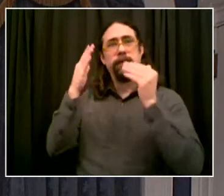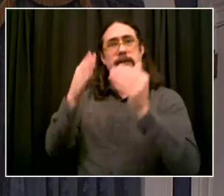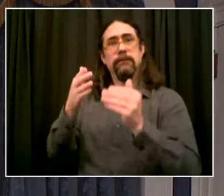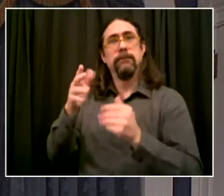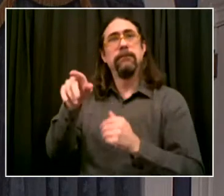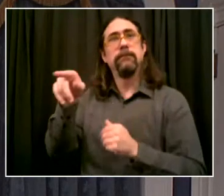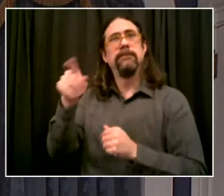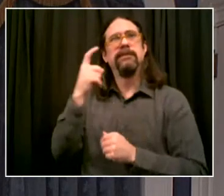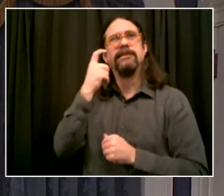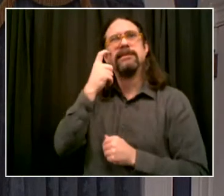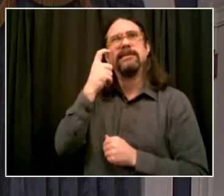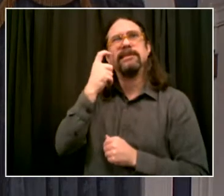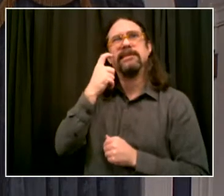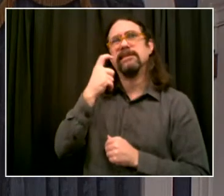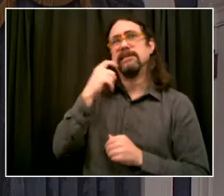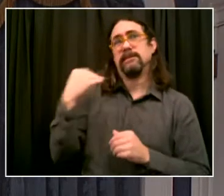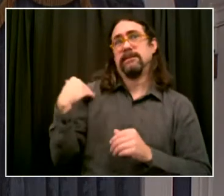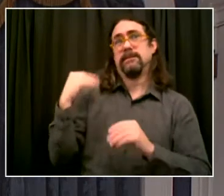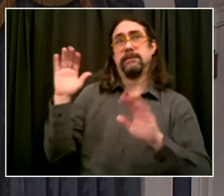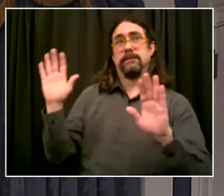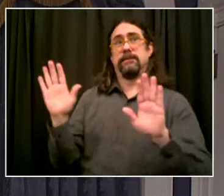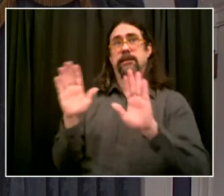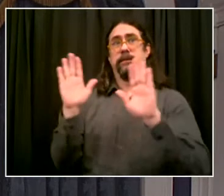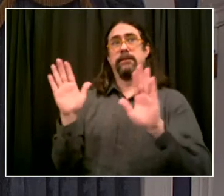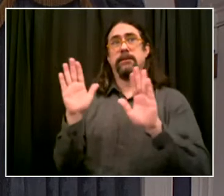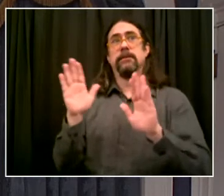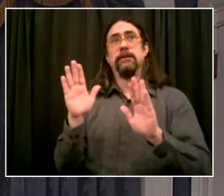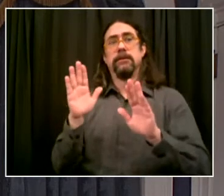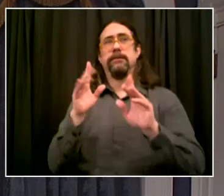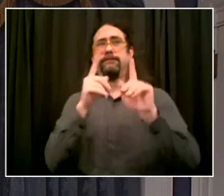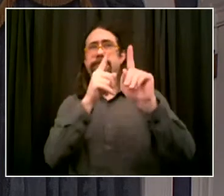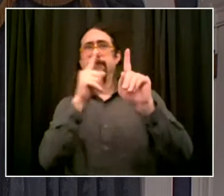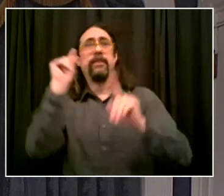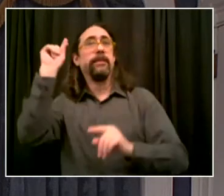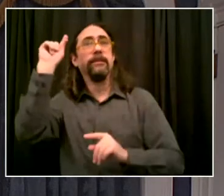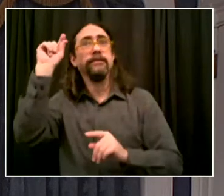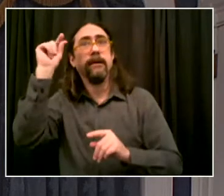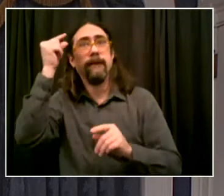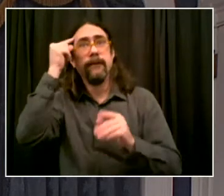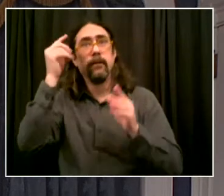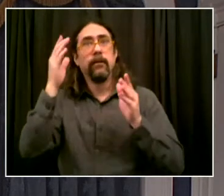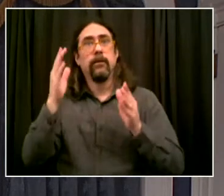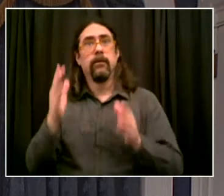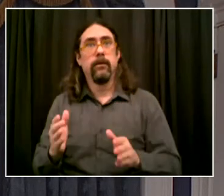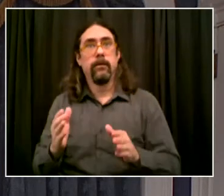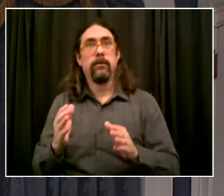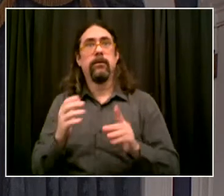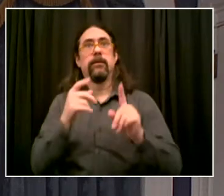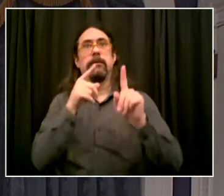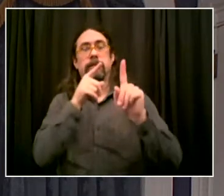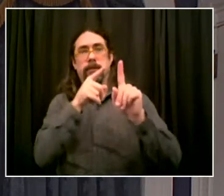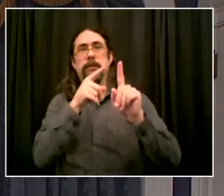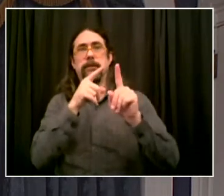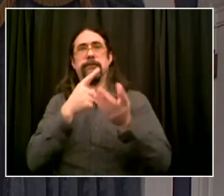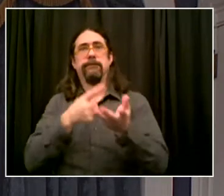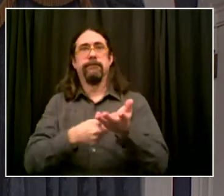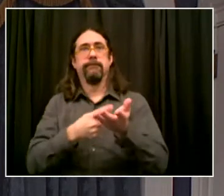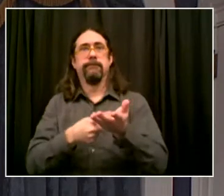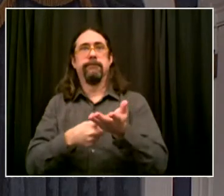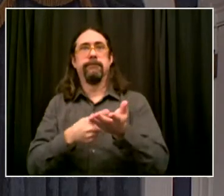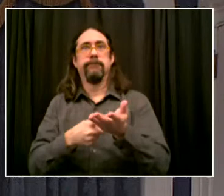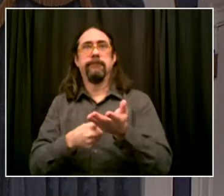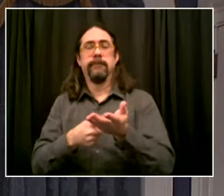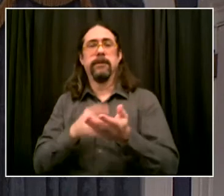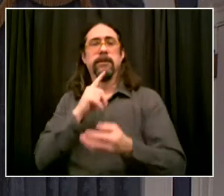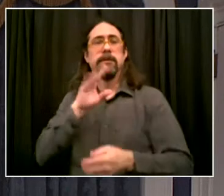NYPD monitor oversight. He seemed to suggest, I think he really pretty much spelled it